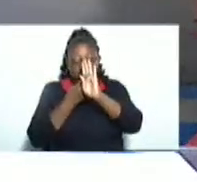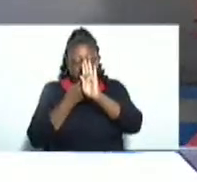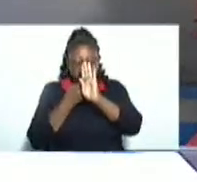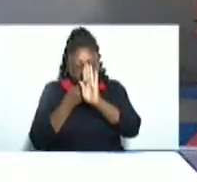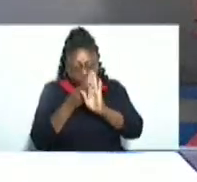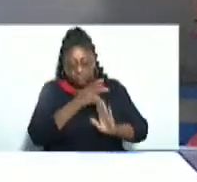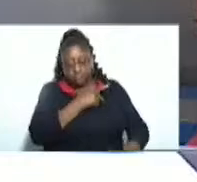this weekend's Rewind.